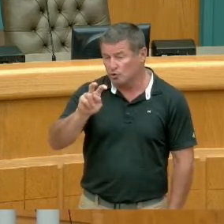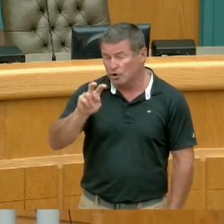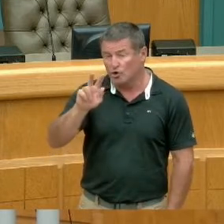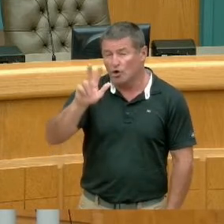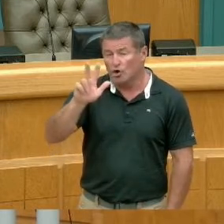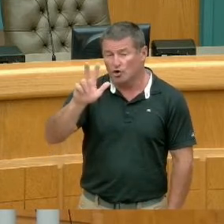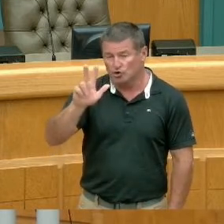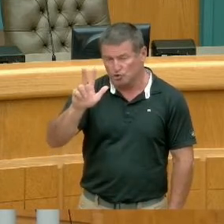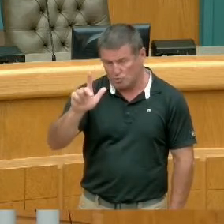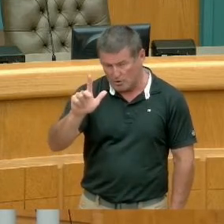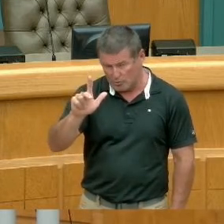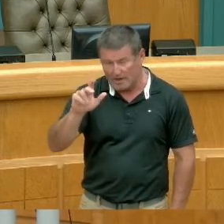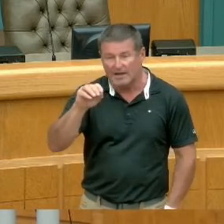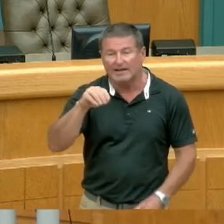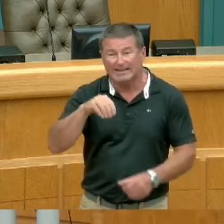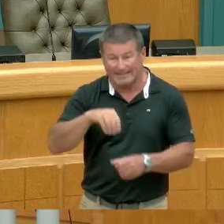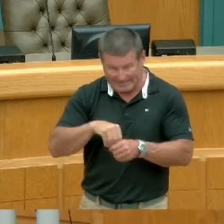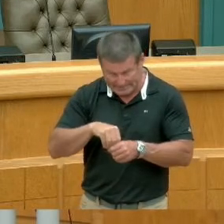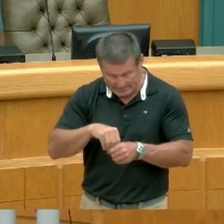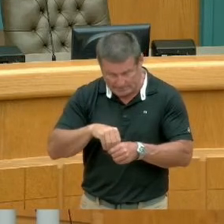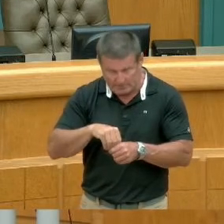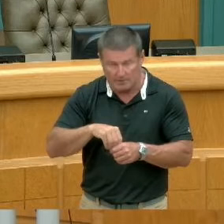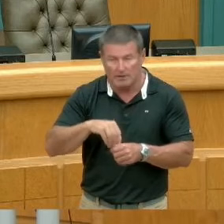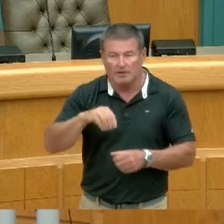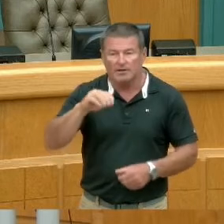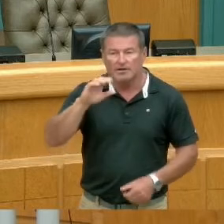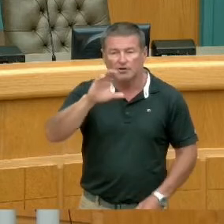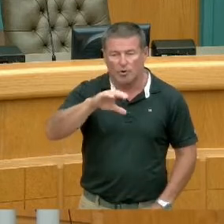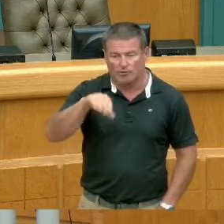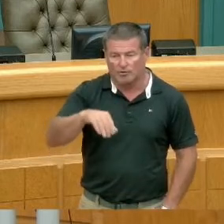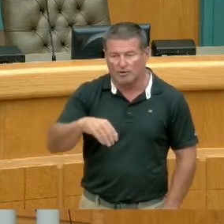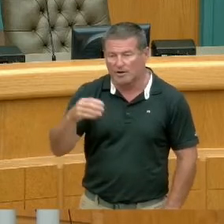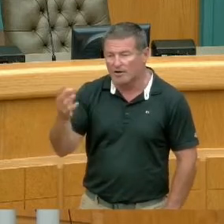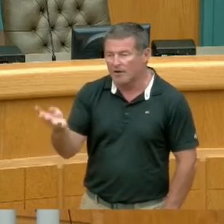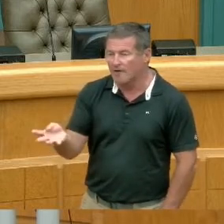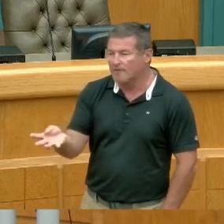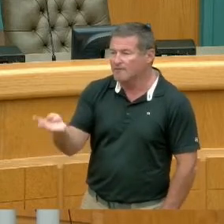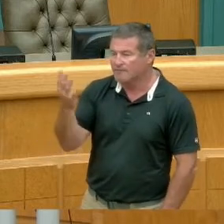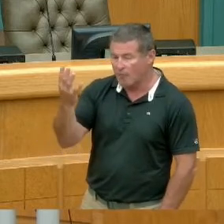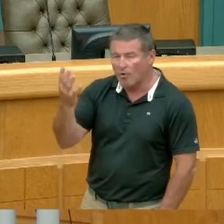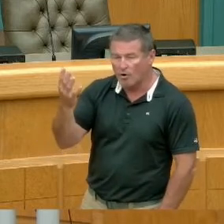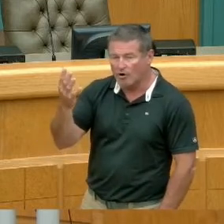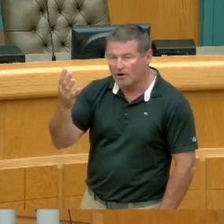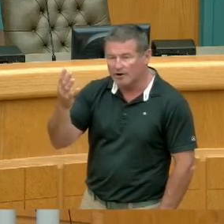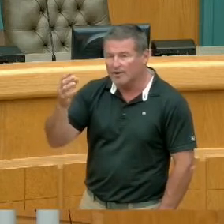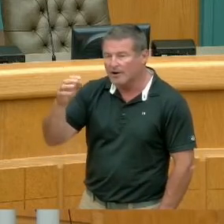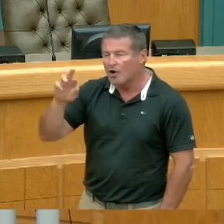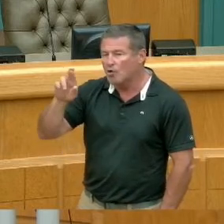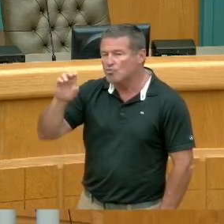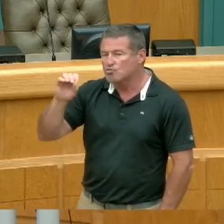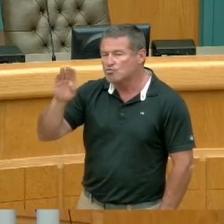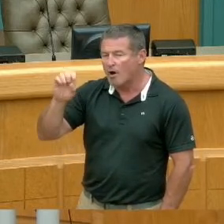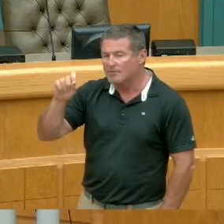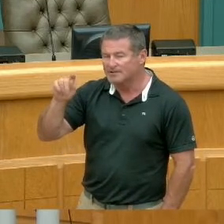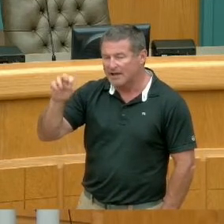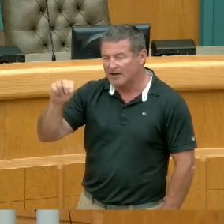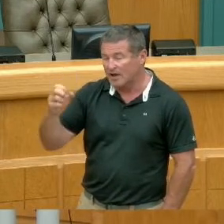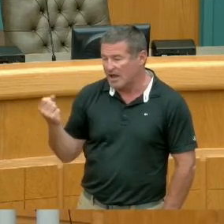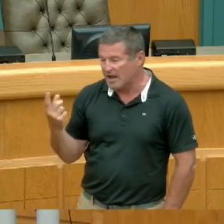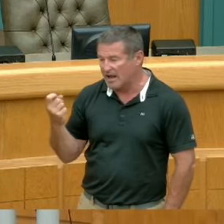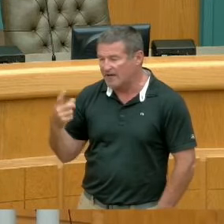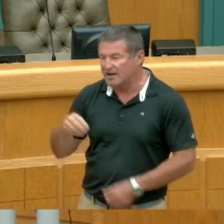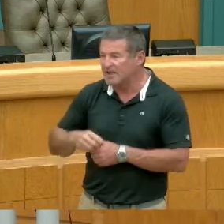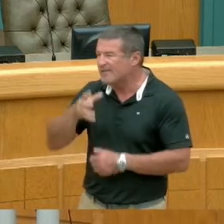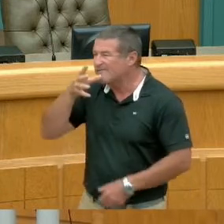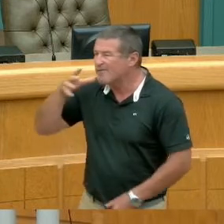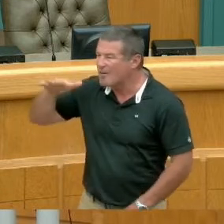There are 4 in Robstown. That 6th person was in Robstown. We have 11 in rural Nueces County and 1 in